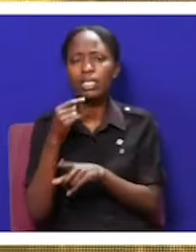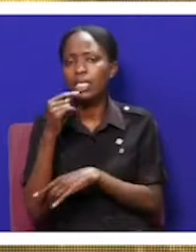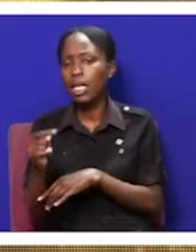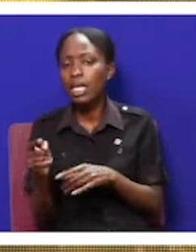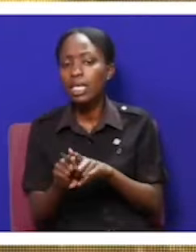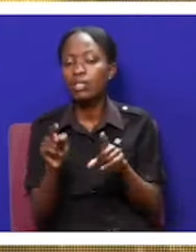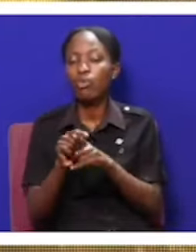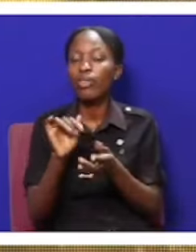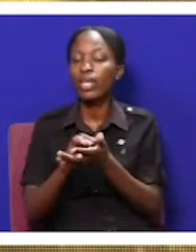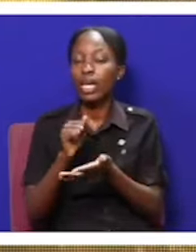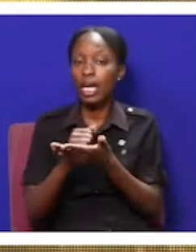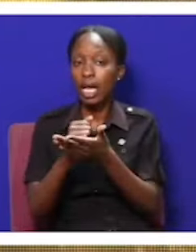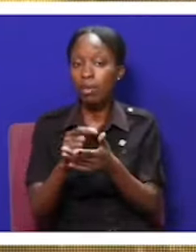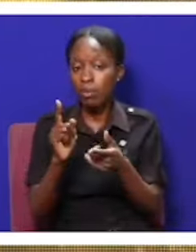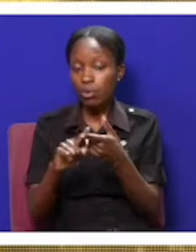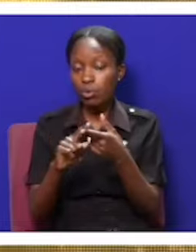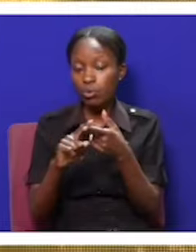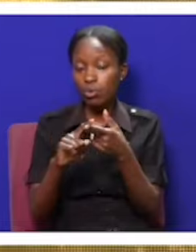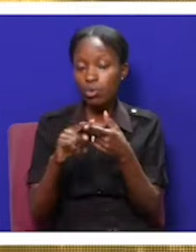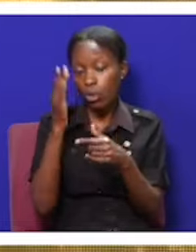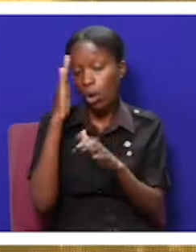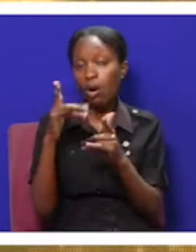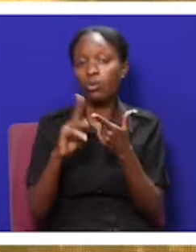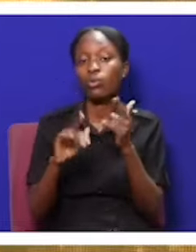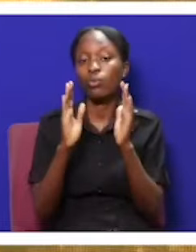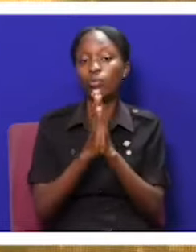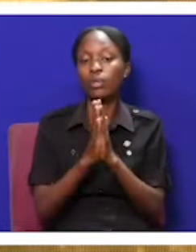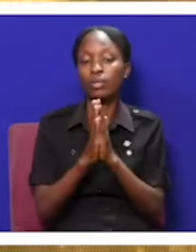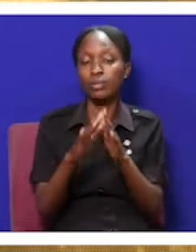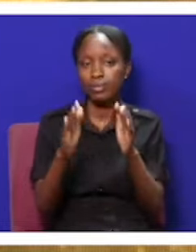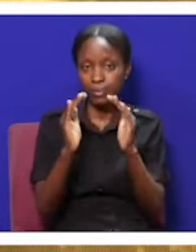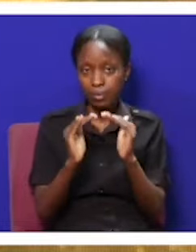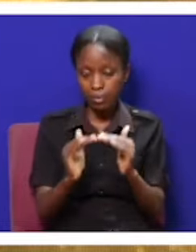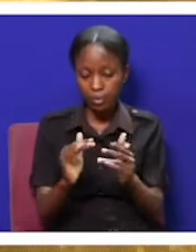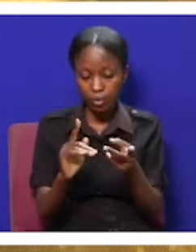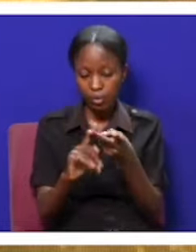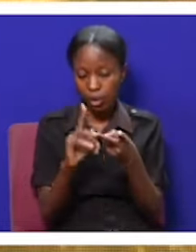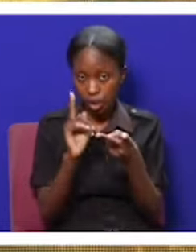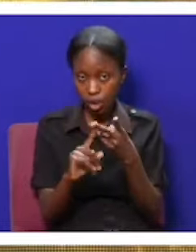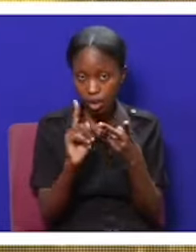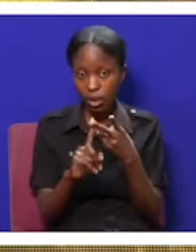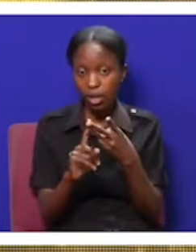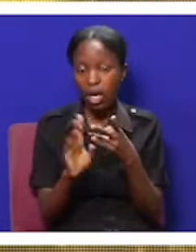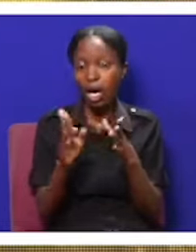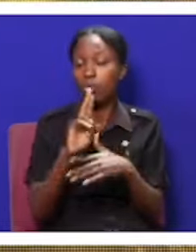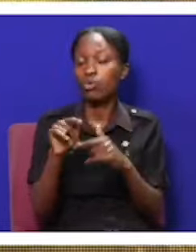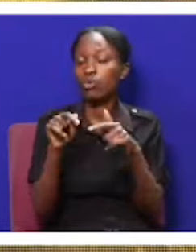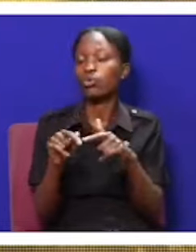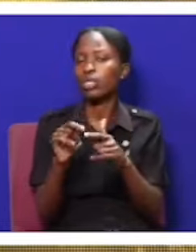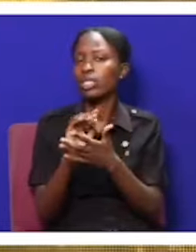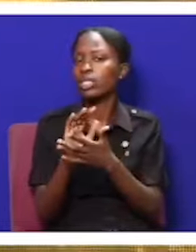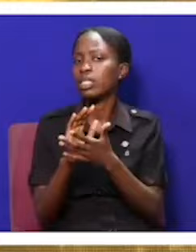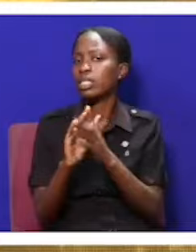they can also help you to know how to pray. And then, but for the second category of how to apply this